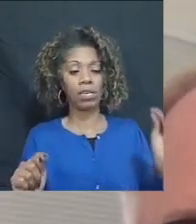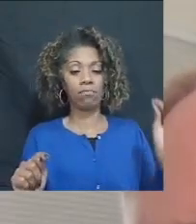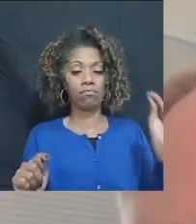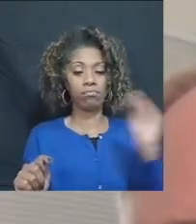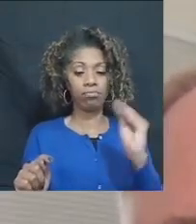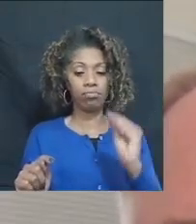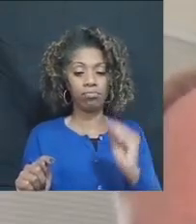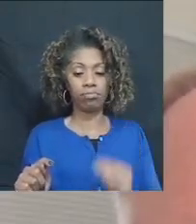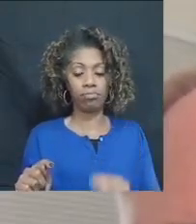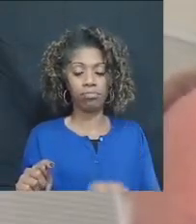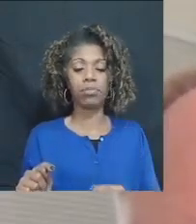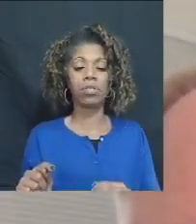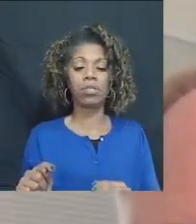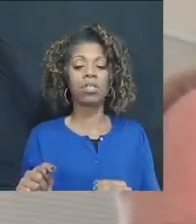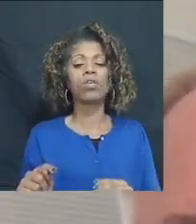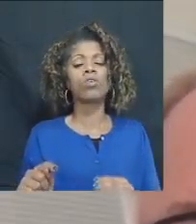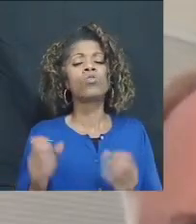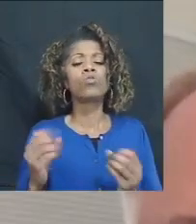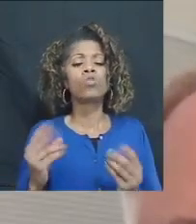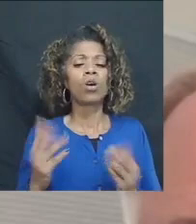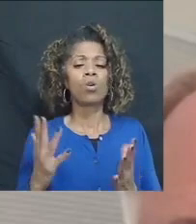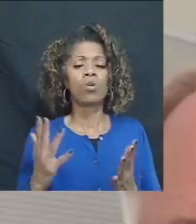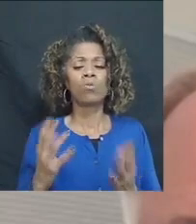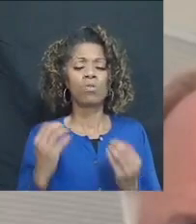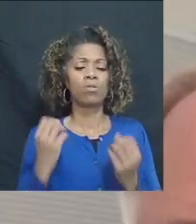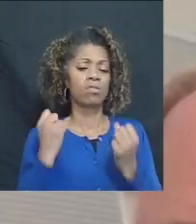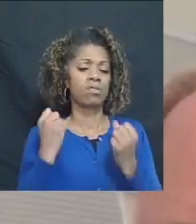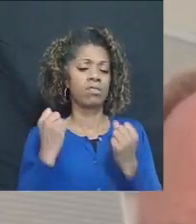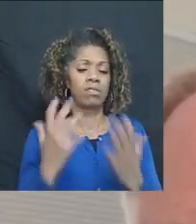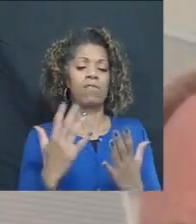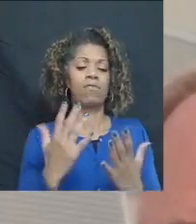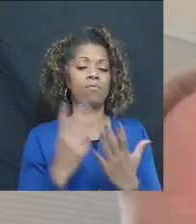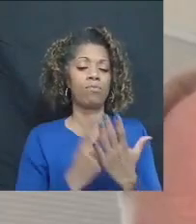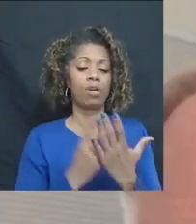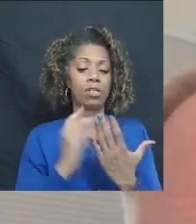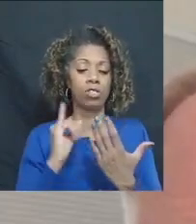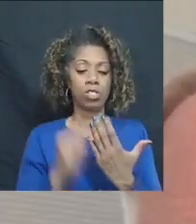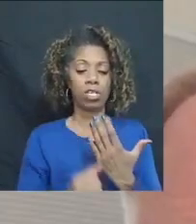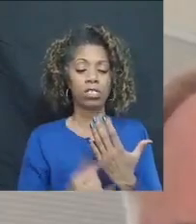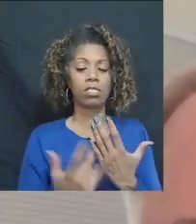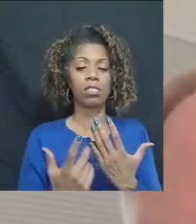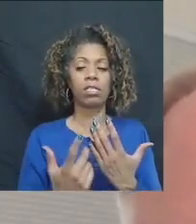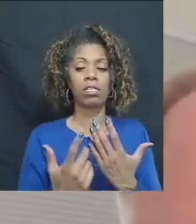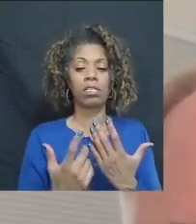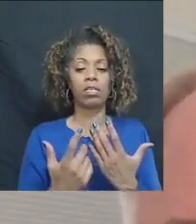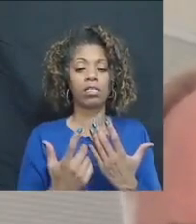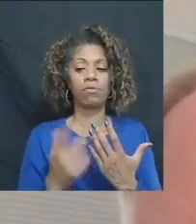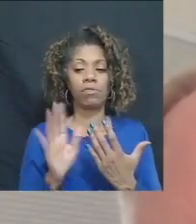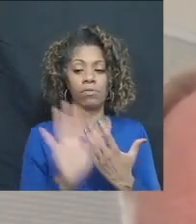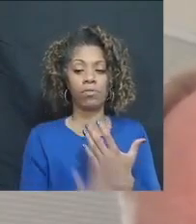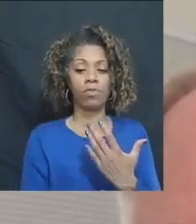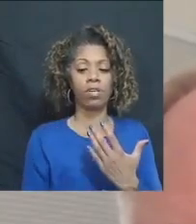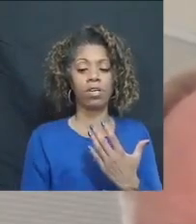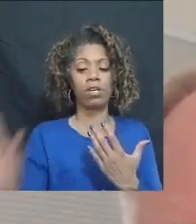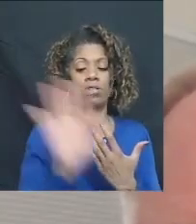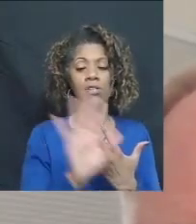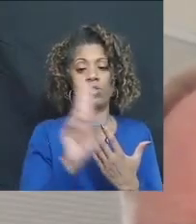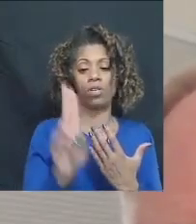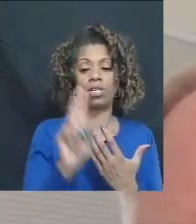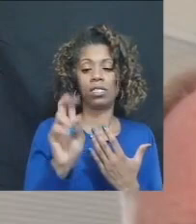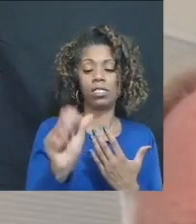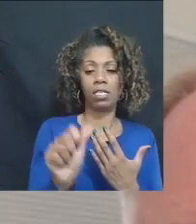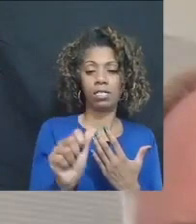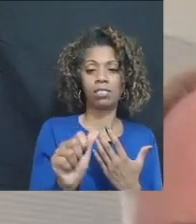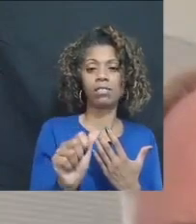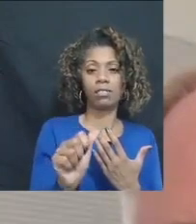number of projects across the U.S., all the way from national communications strategies and messages that were